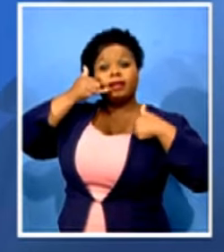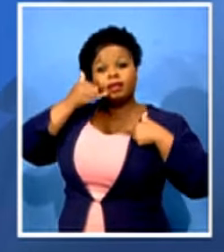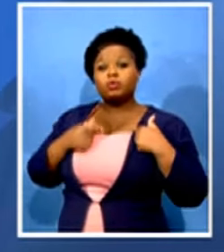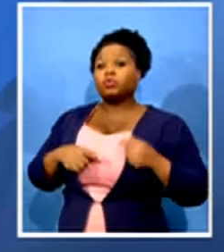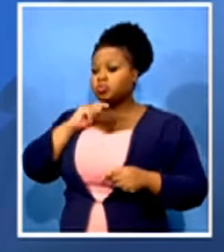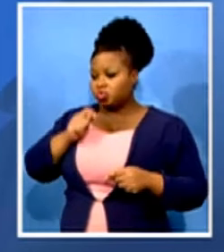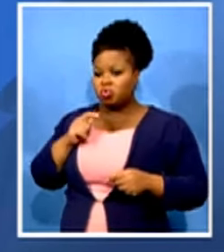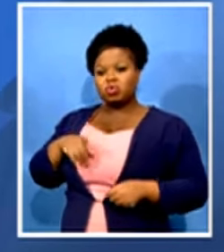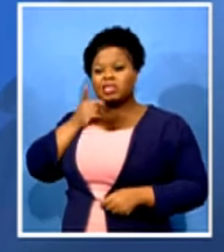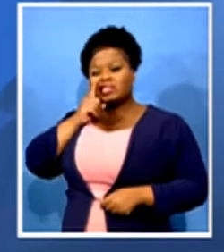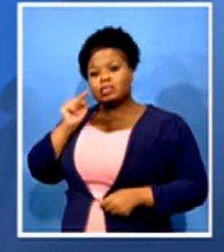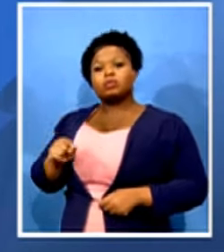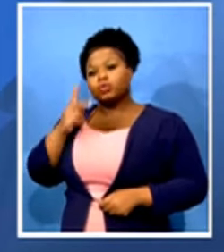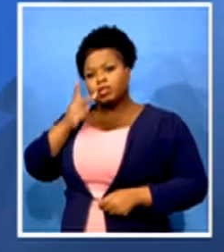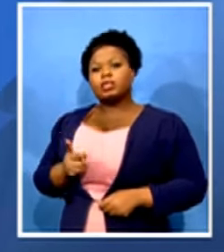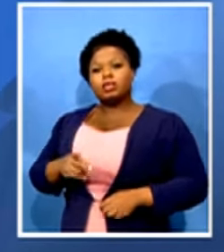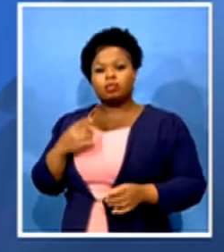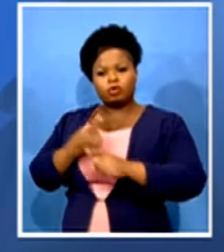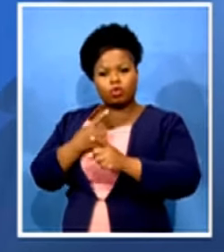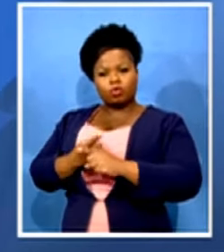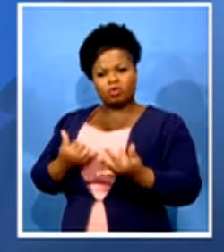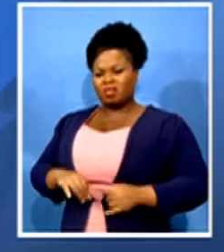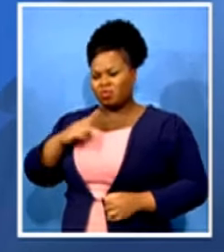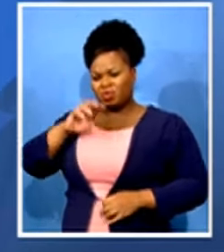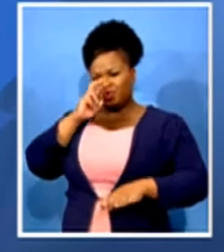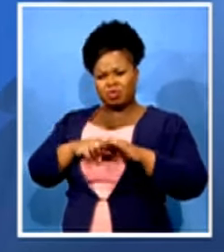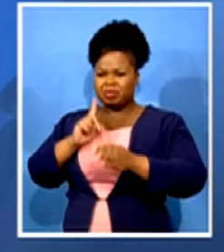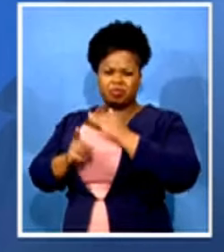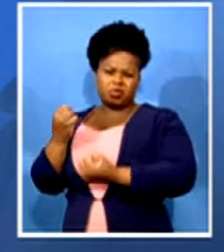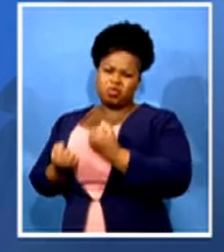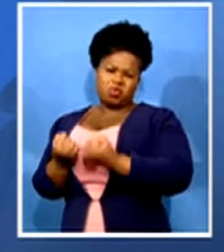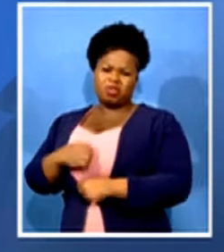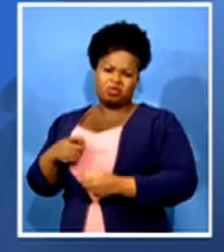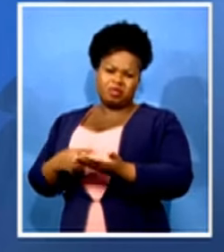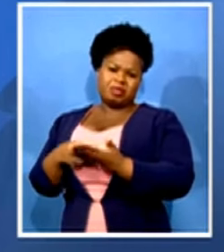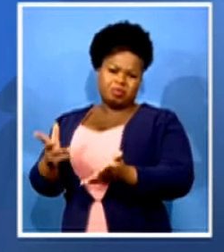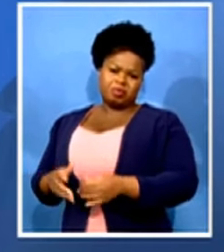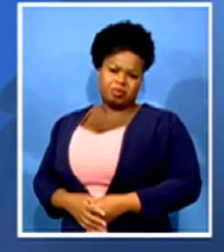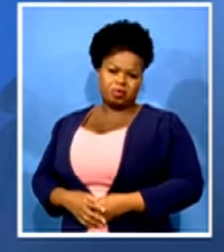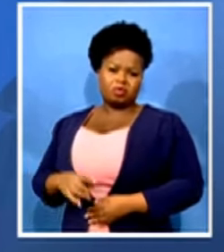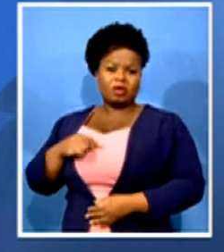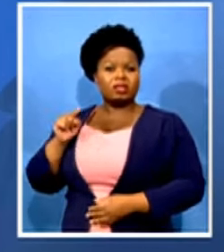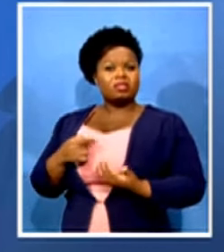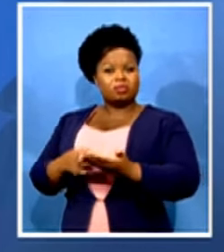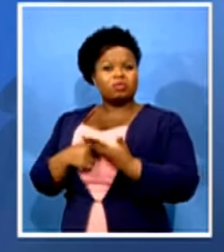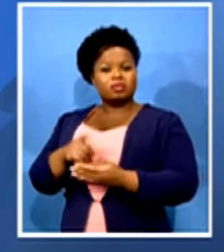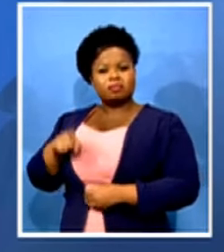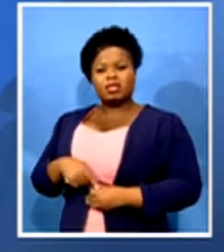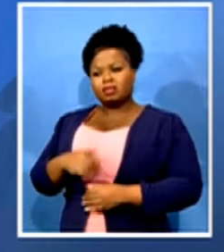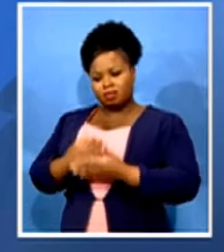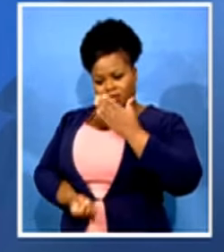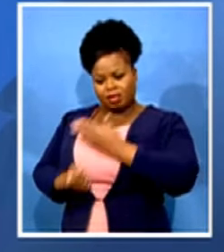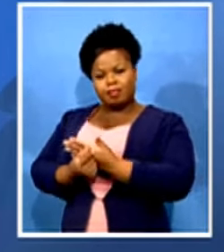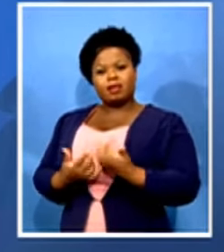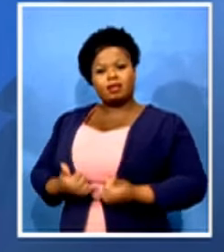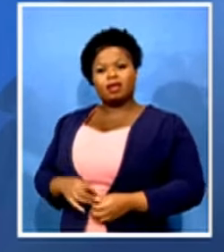communication. So we don't have to go to court to have these conversations. These conversations should be taking place with us on a day-to-day basis. And if it's